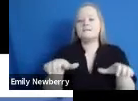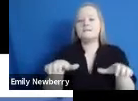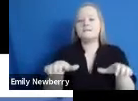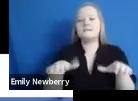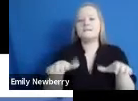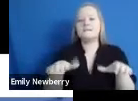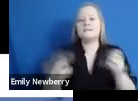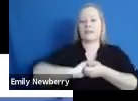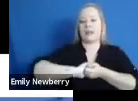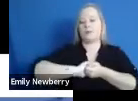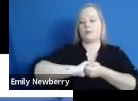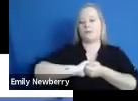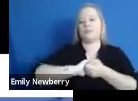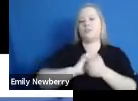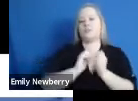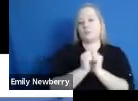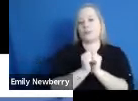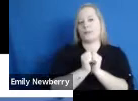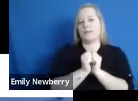collaboration with the